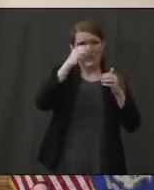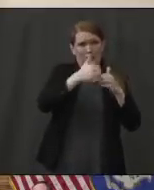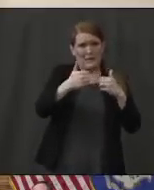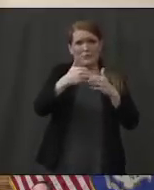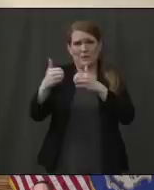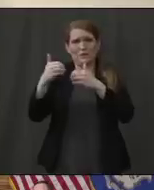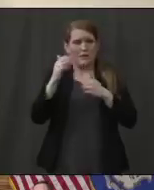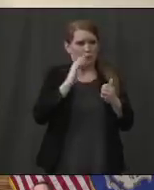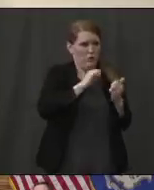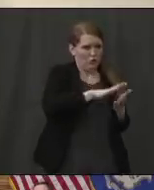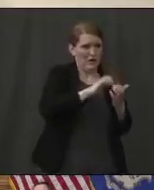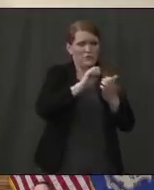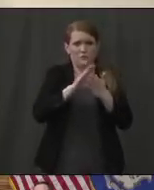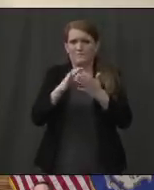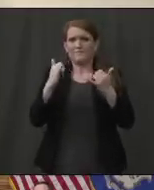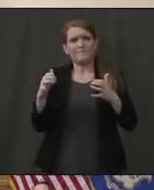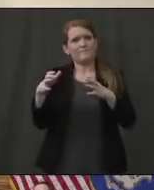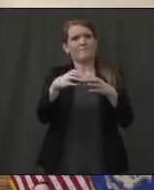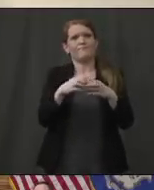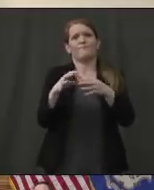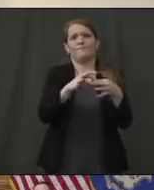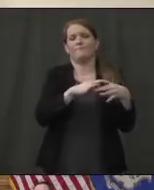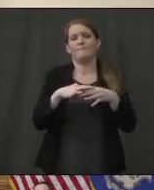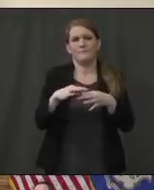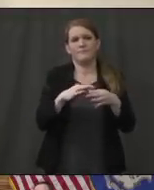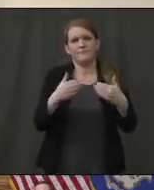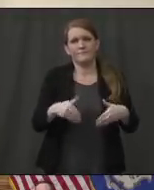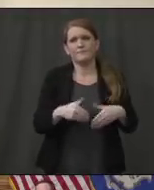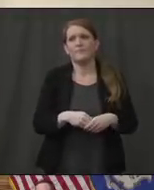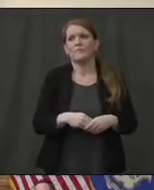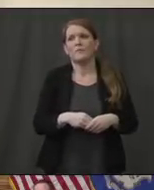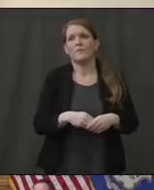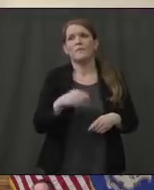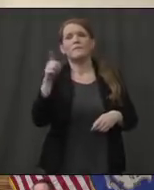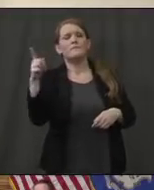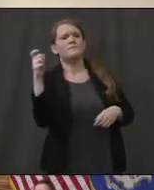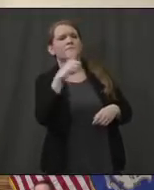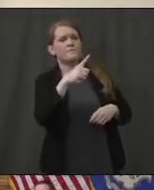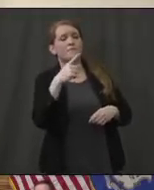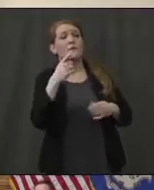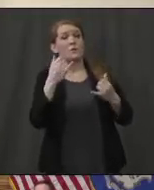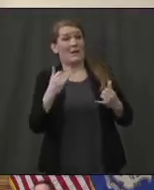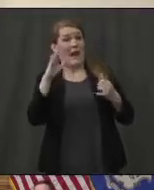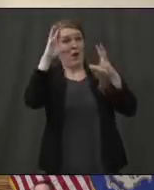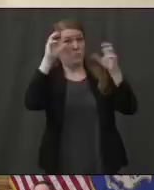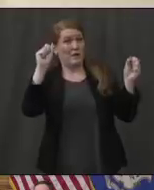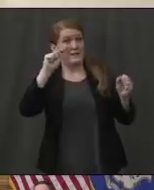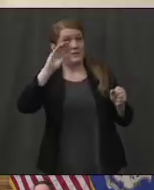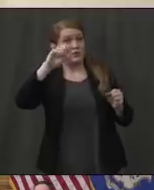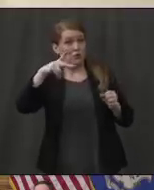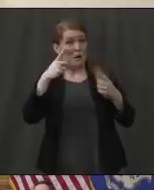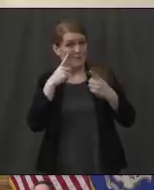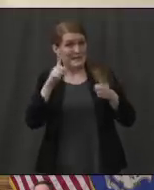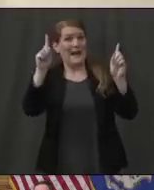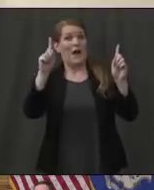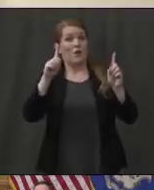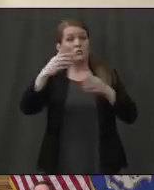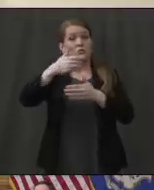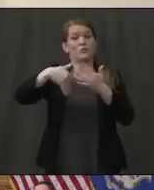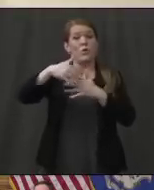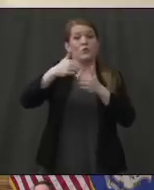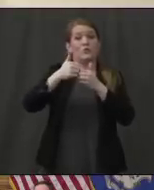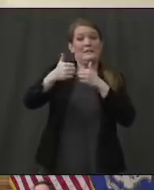extended his social distancing till April 30th, and your executive order